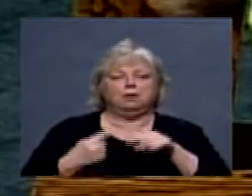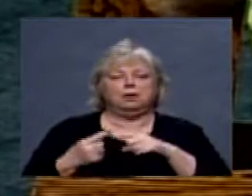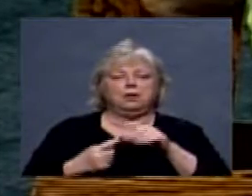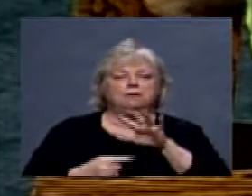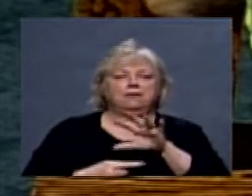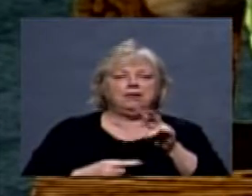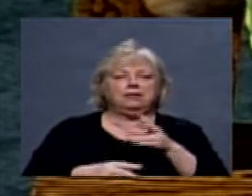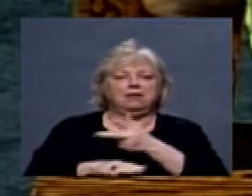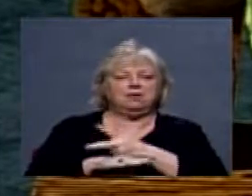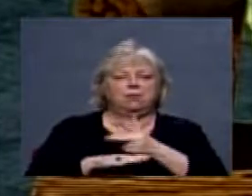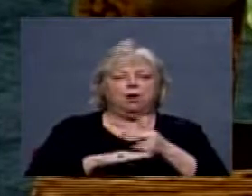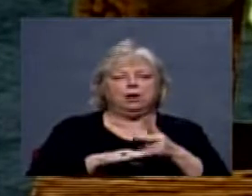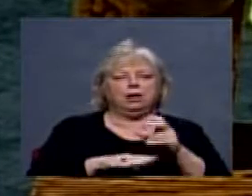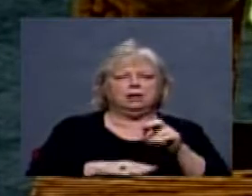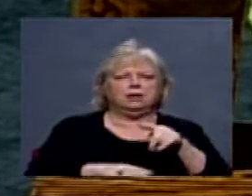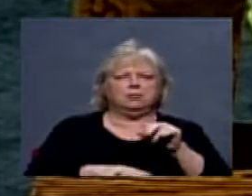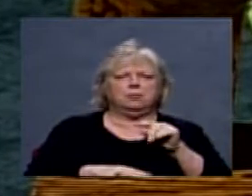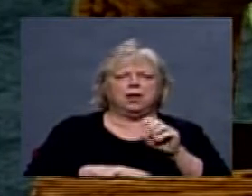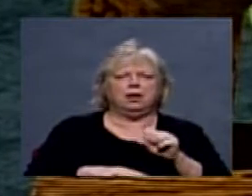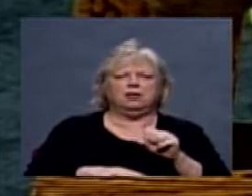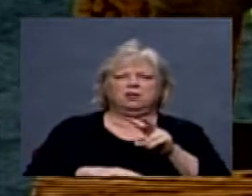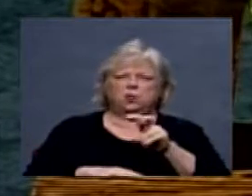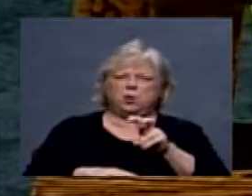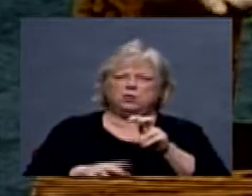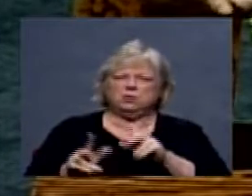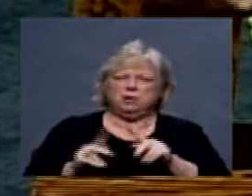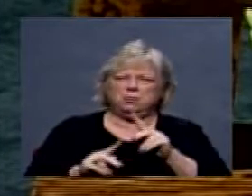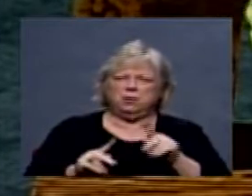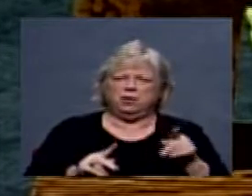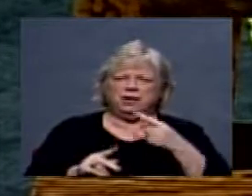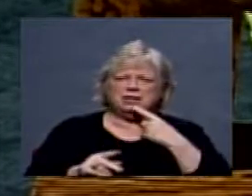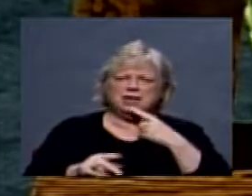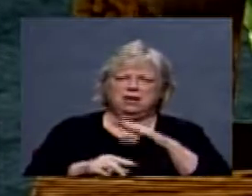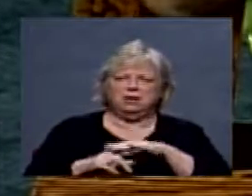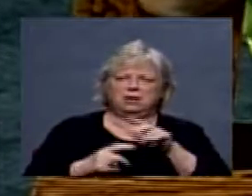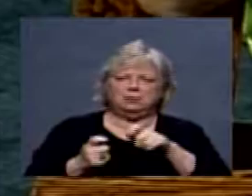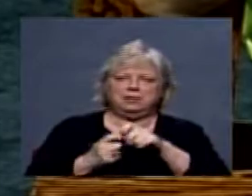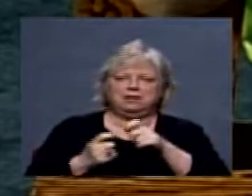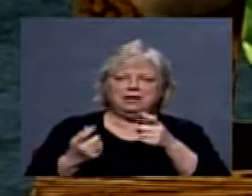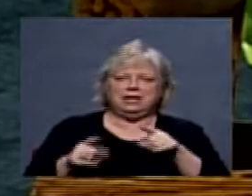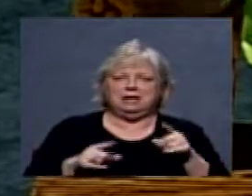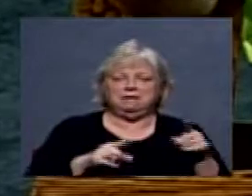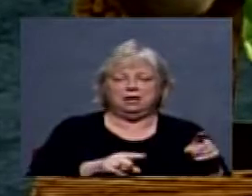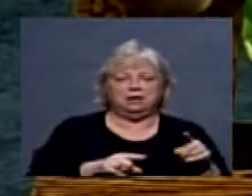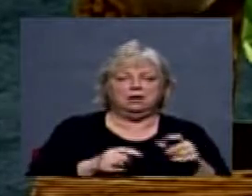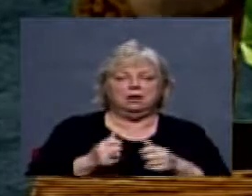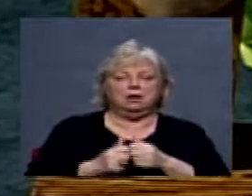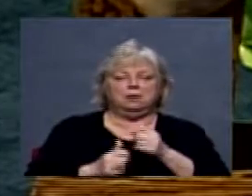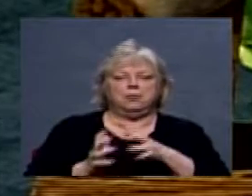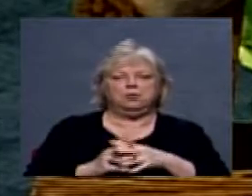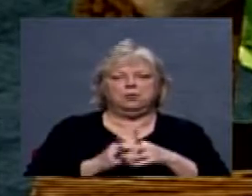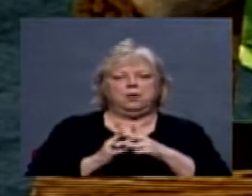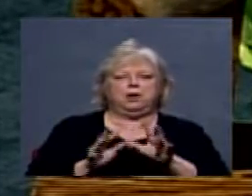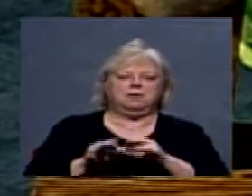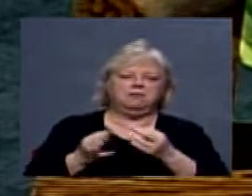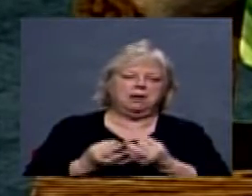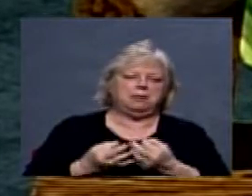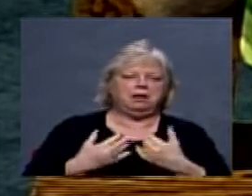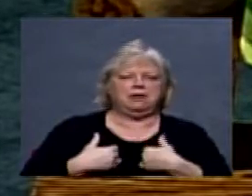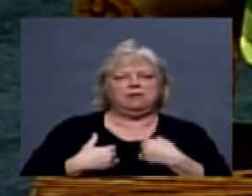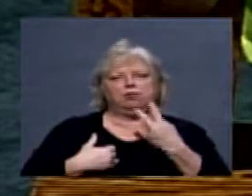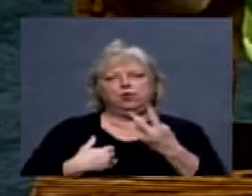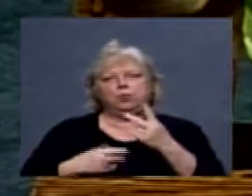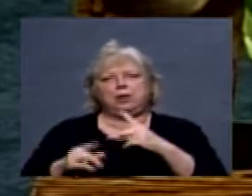57 parking spots, 200 people, I believe is what they said, on certain events. Most American families, usually 2 people to a